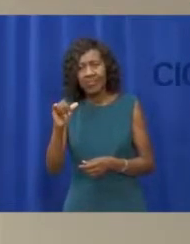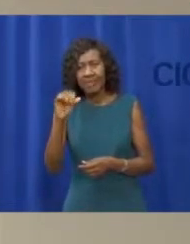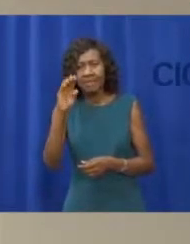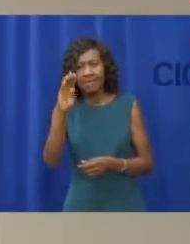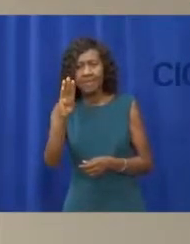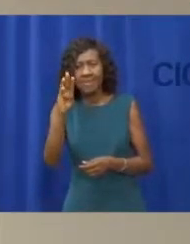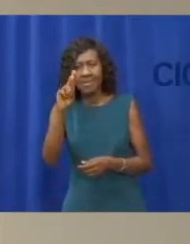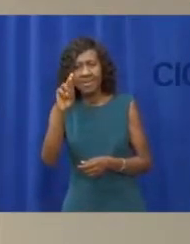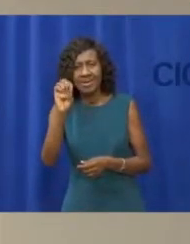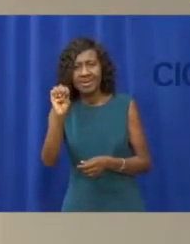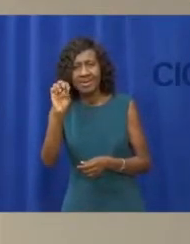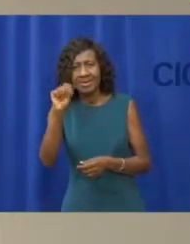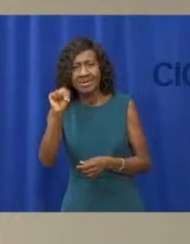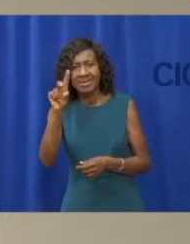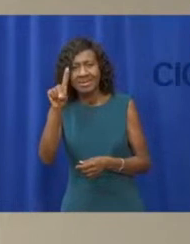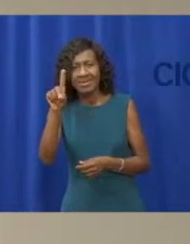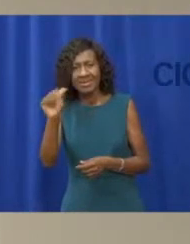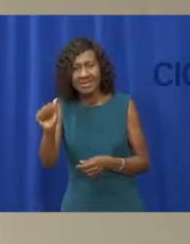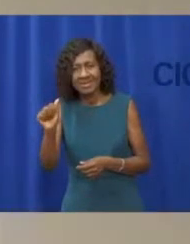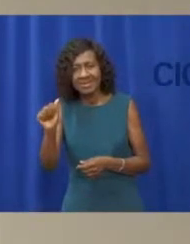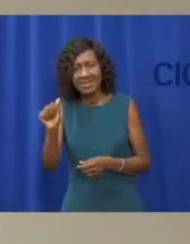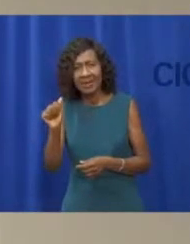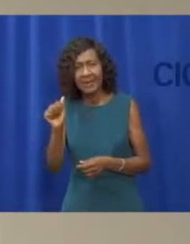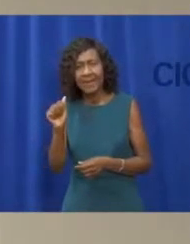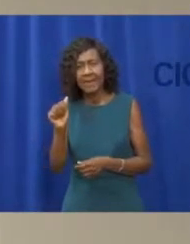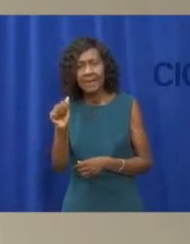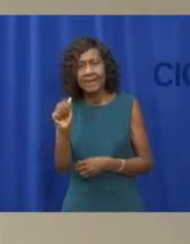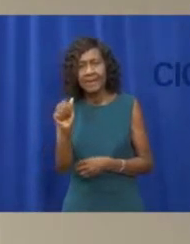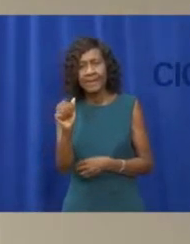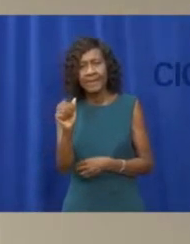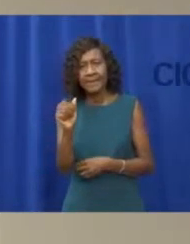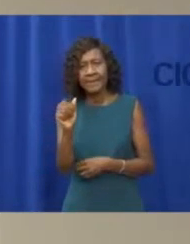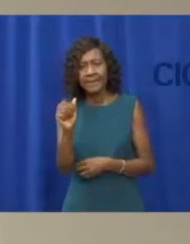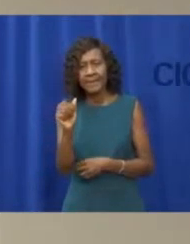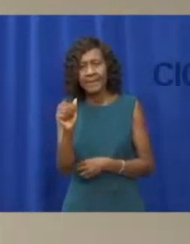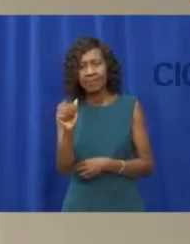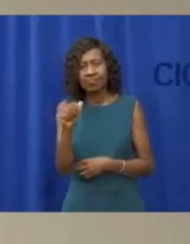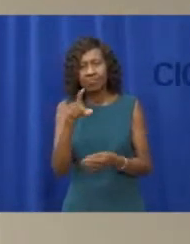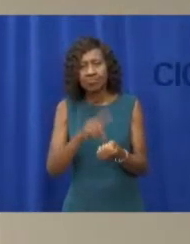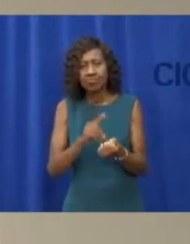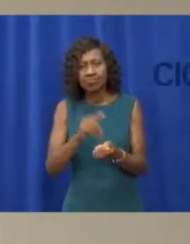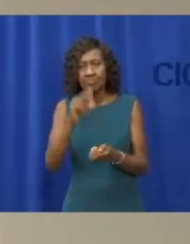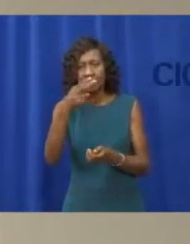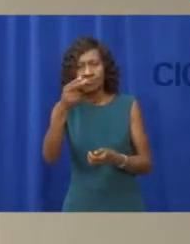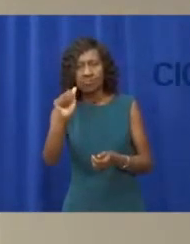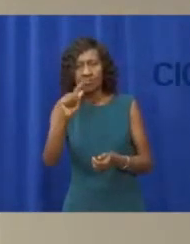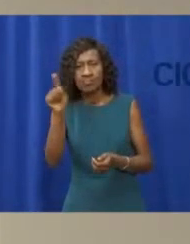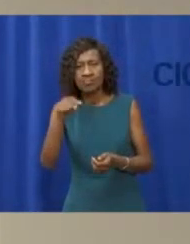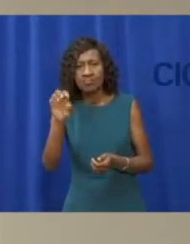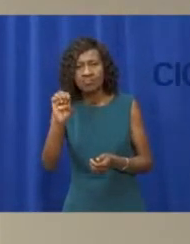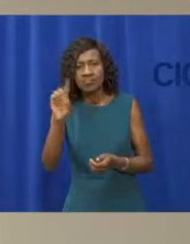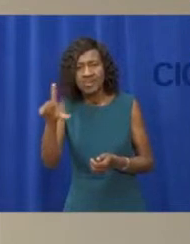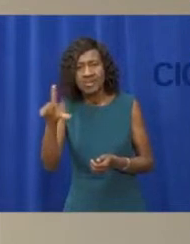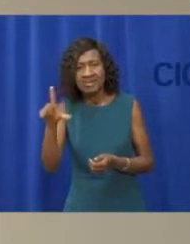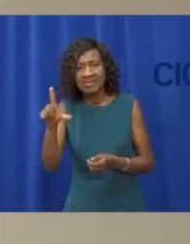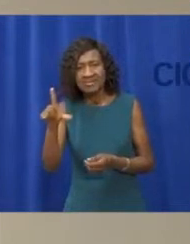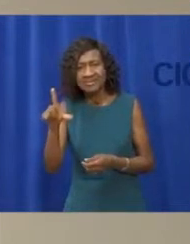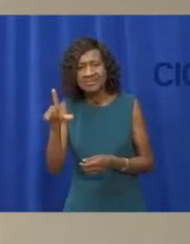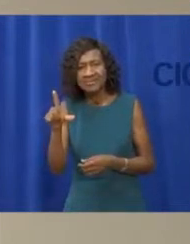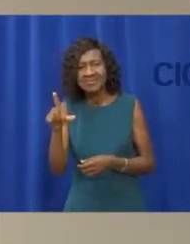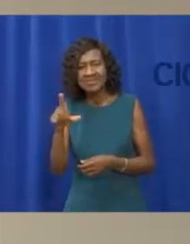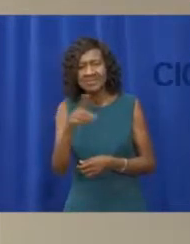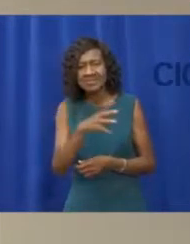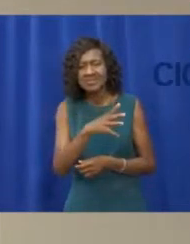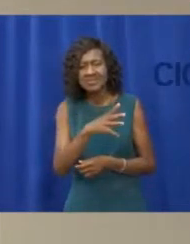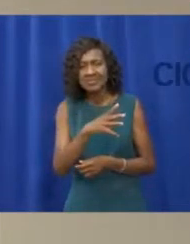Brenda Watson, Acting Director of Drug Council, Dr. Hazel Brown, HSA, and